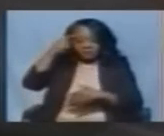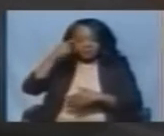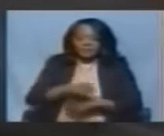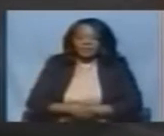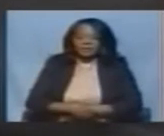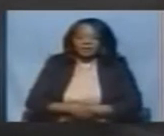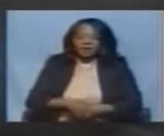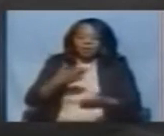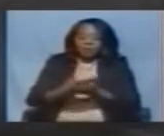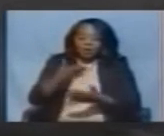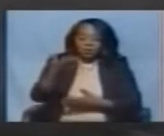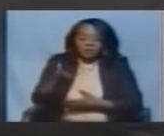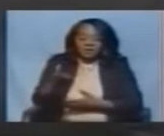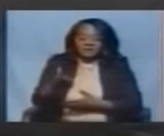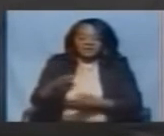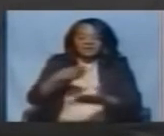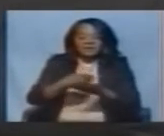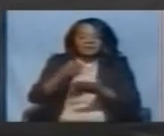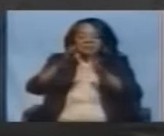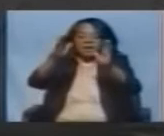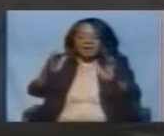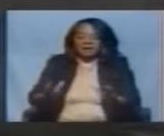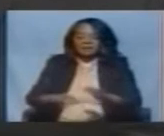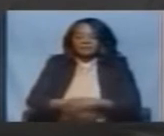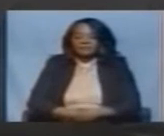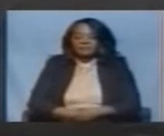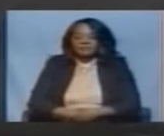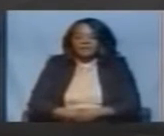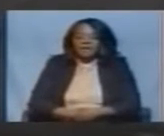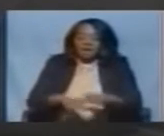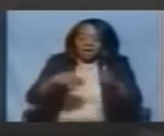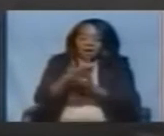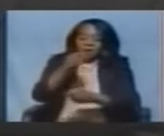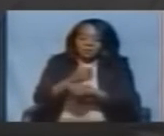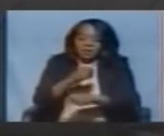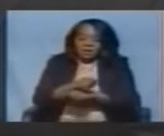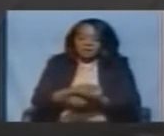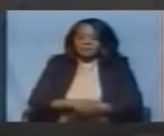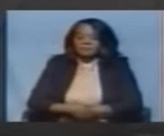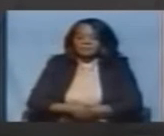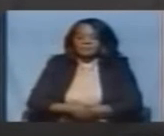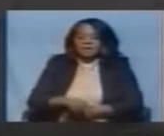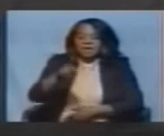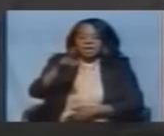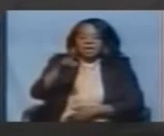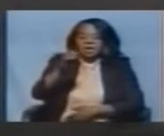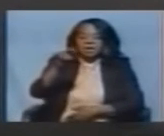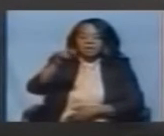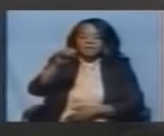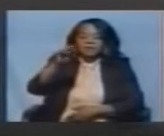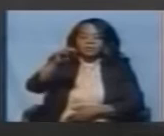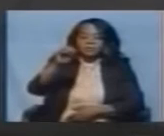Grevazio, is second to none, if I may say that way. One of the things that we do is a phenomenon we call price reasonableness